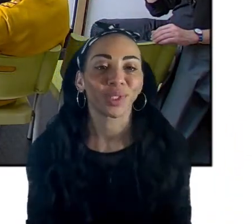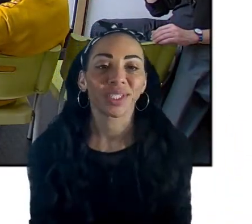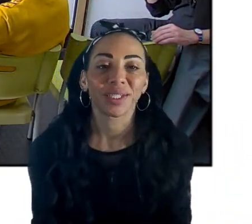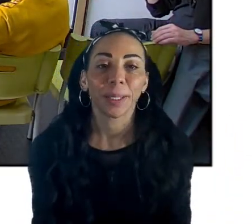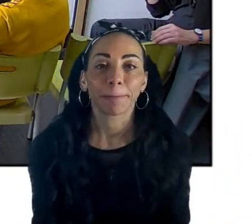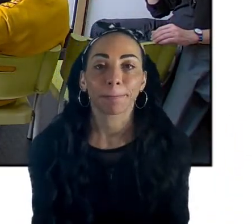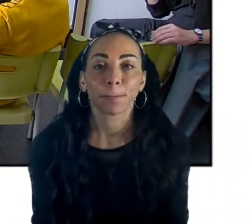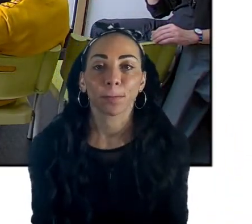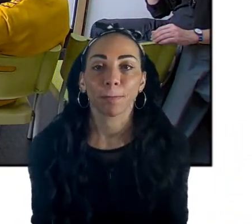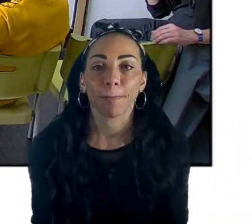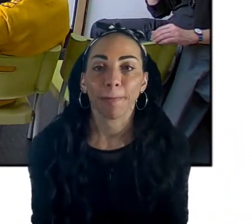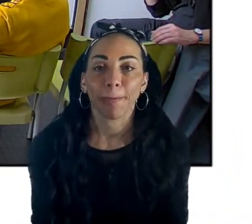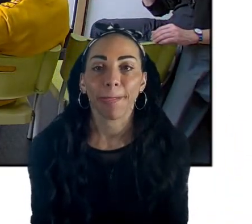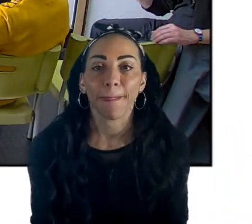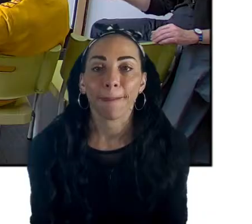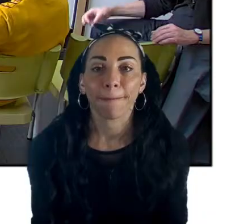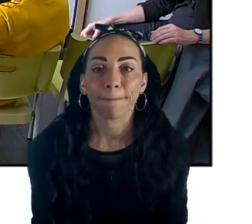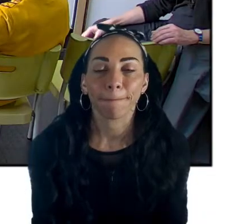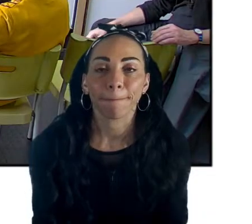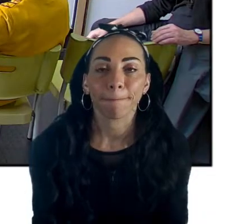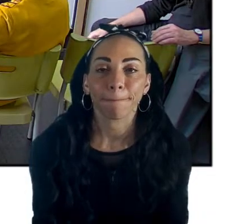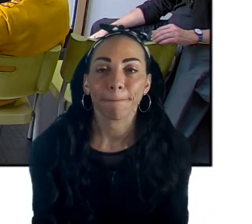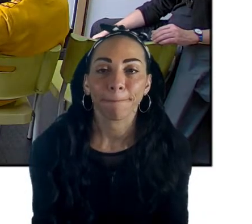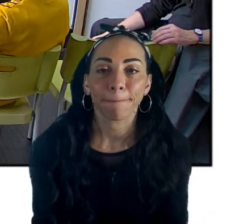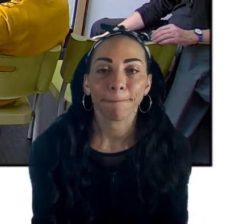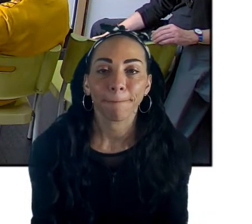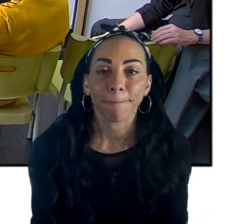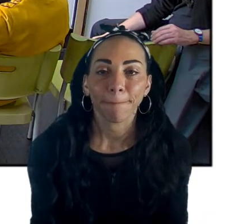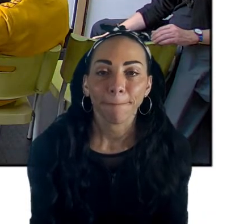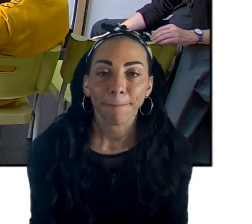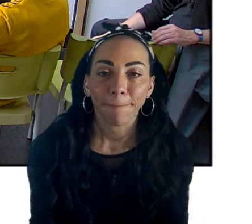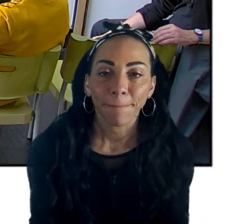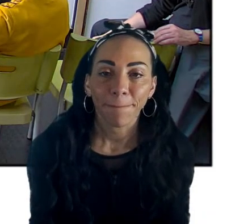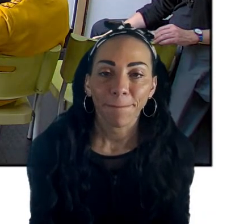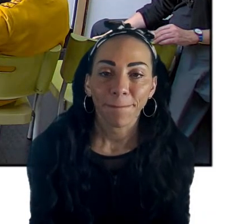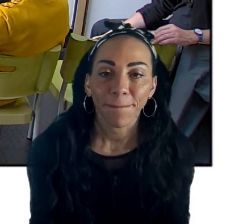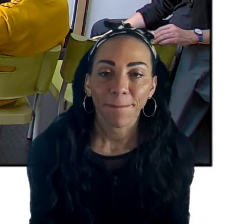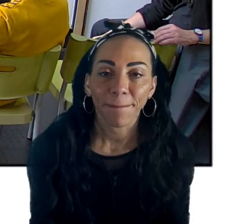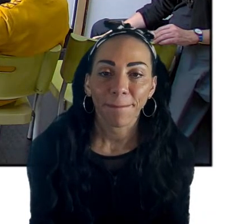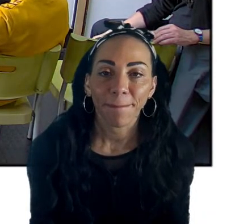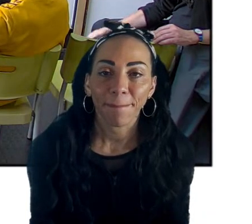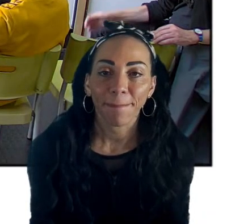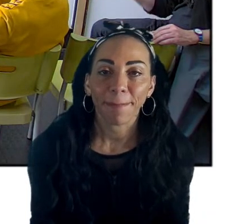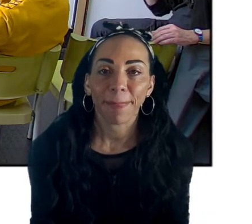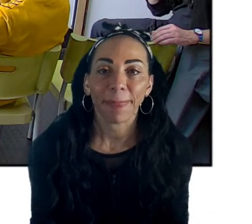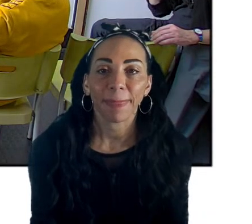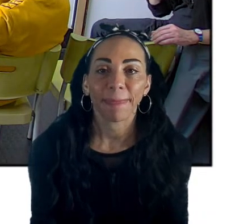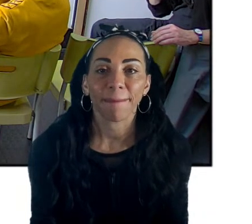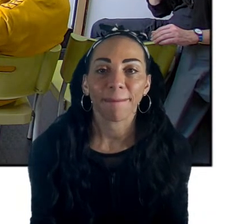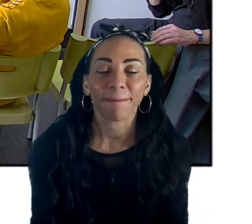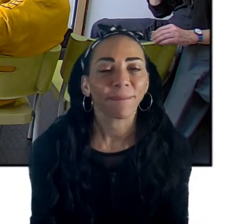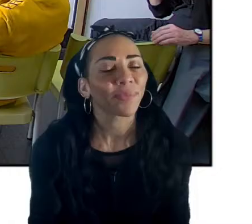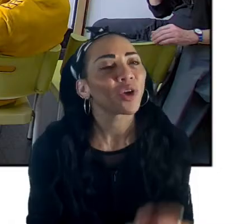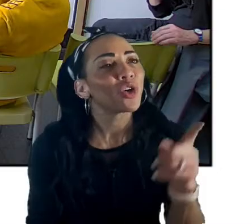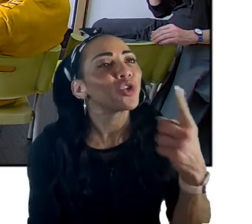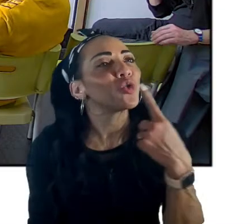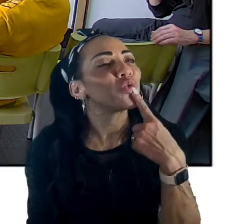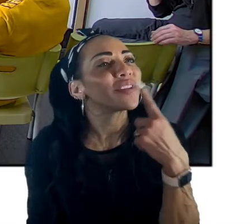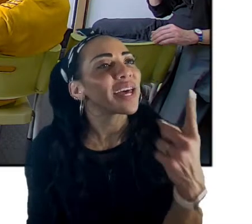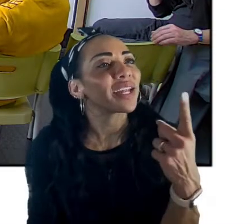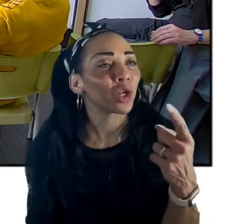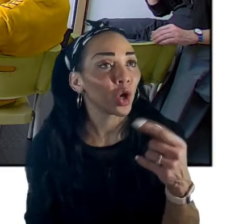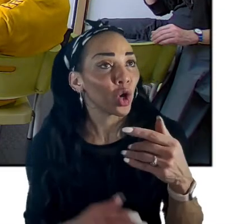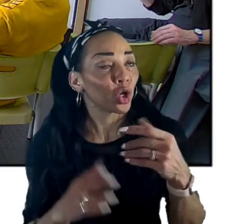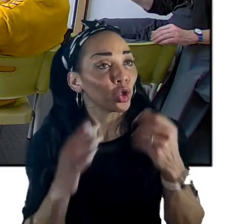Yes, all right. I know you said that people often approach you after your shows and you don't quite have the time to talk